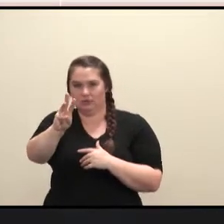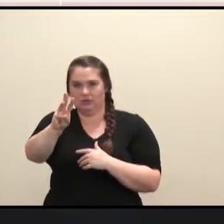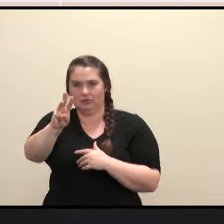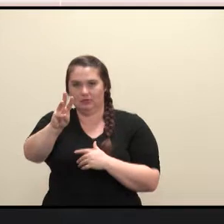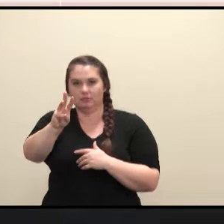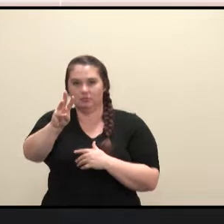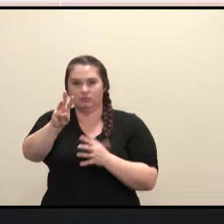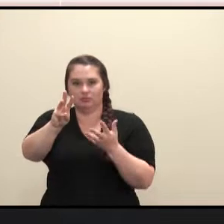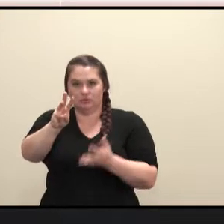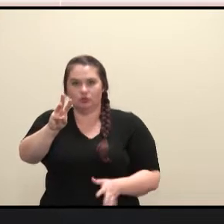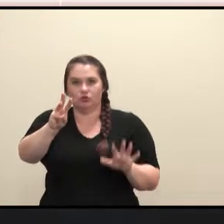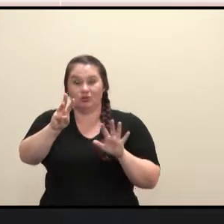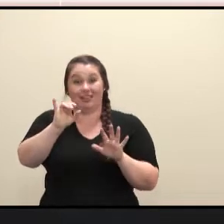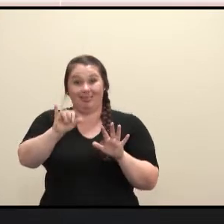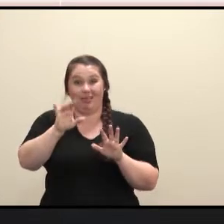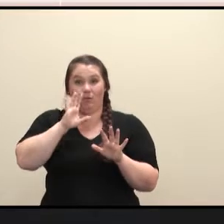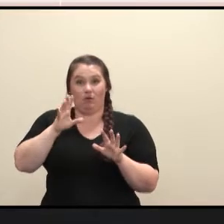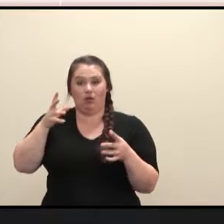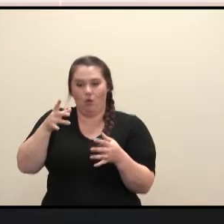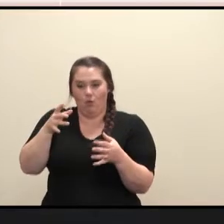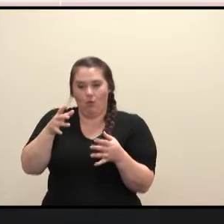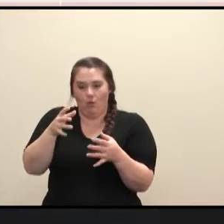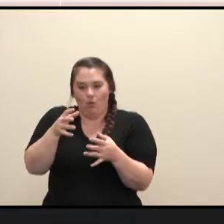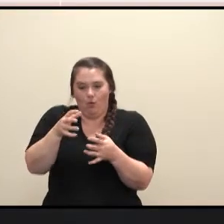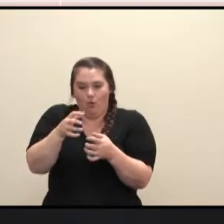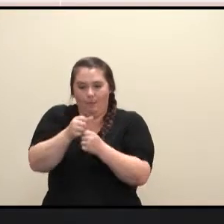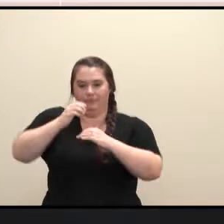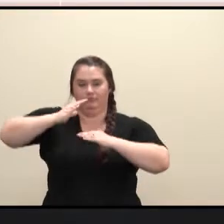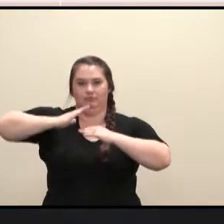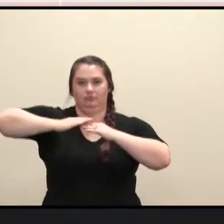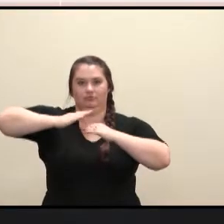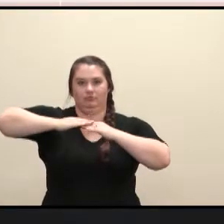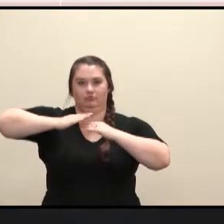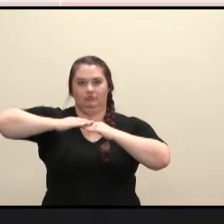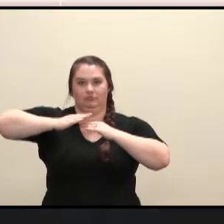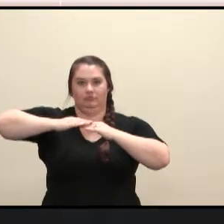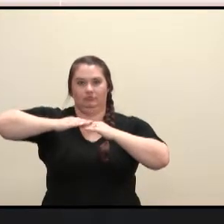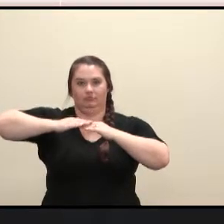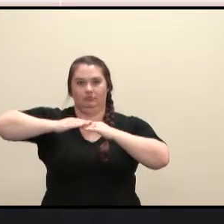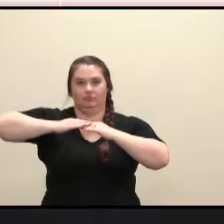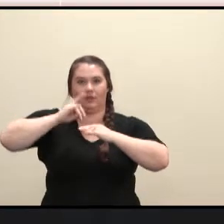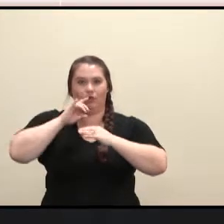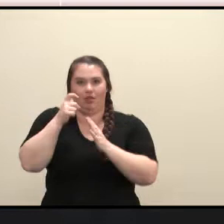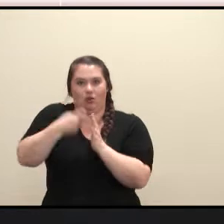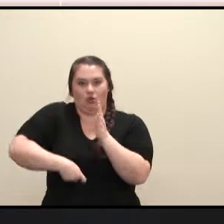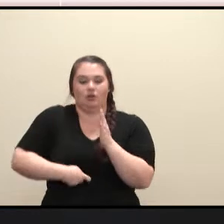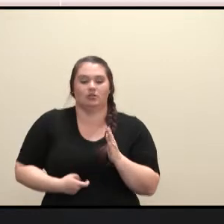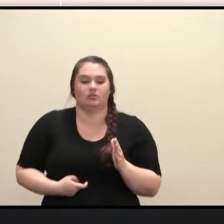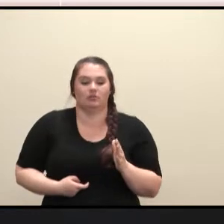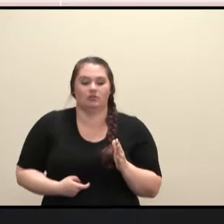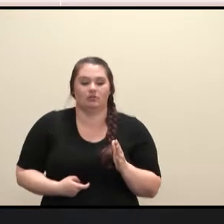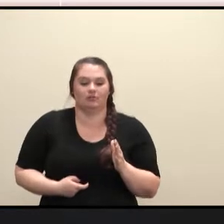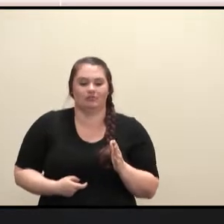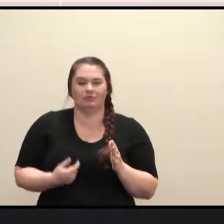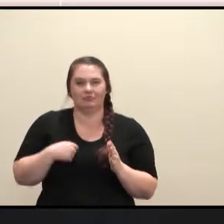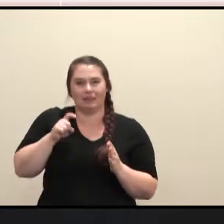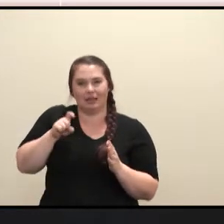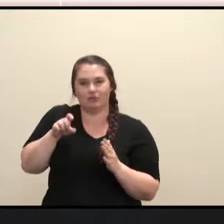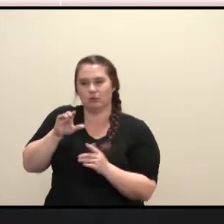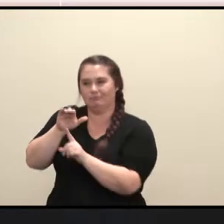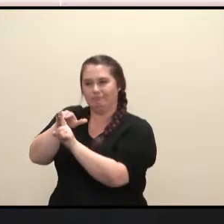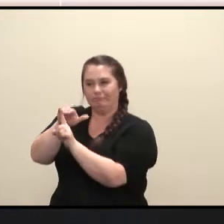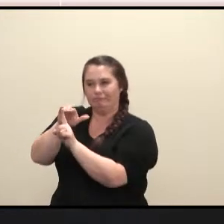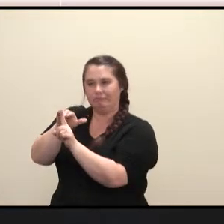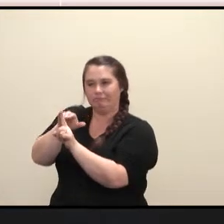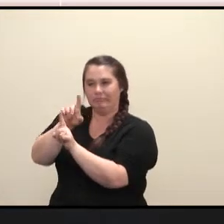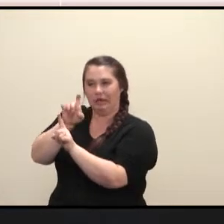where our compressed rate will be for this coming year. I have a question that I need to get clarified.